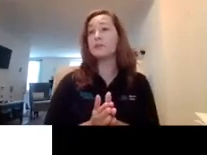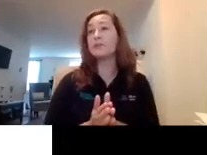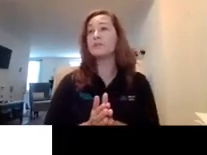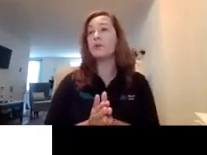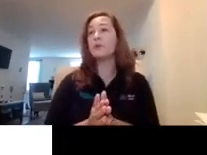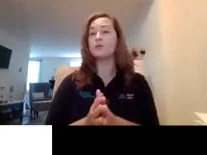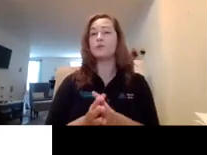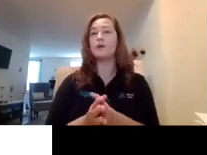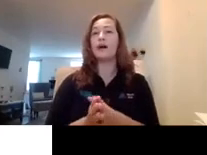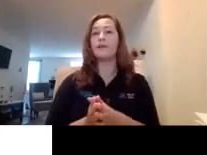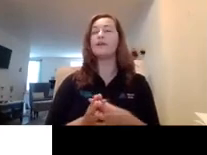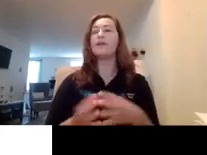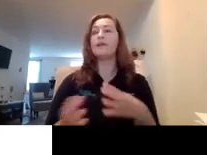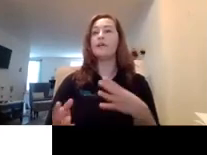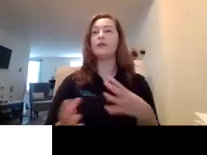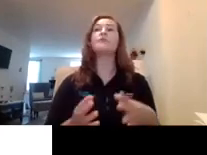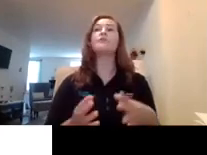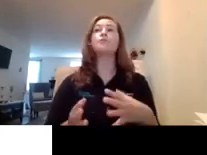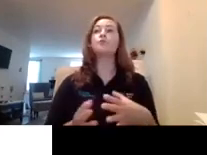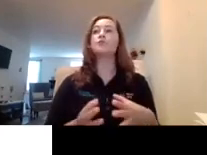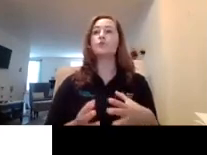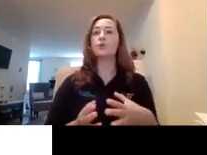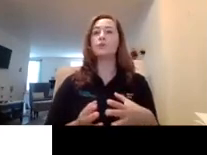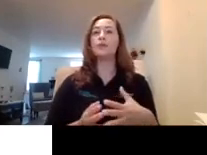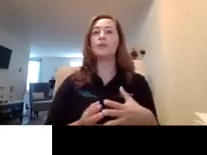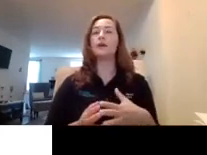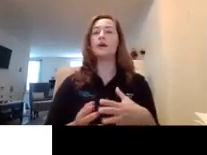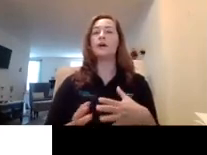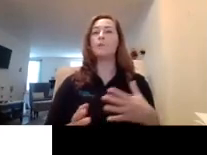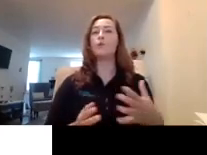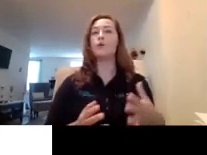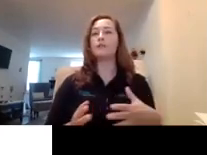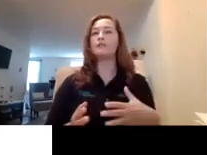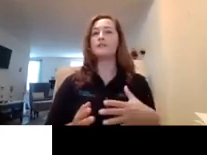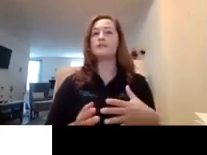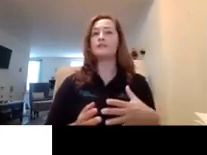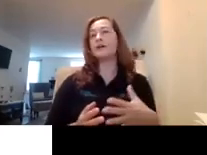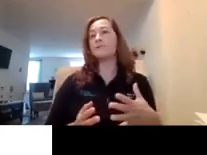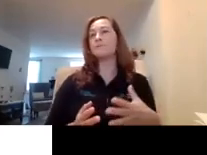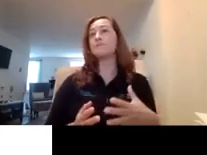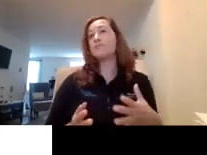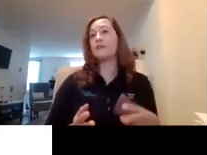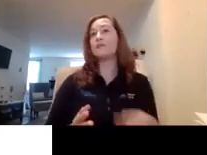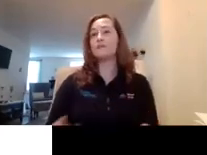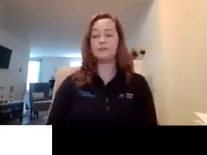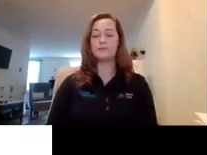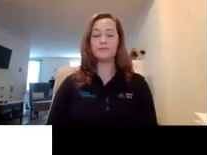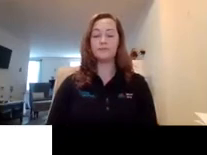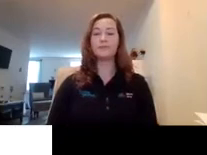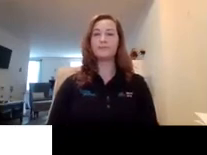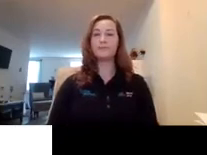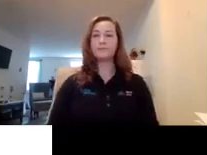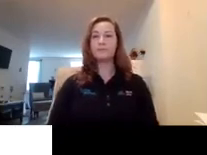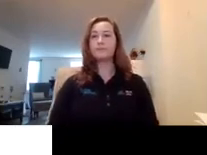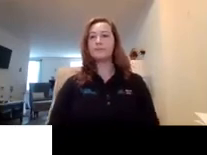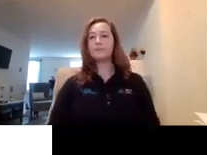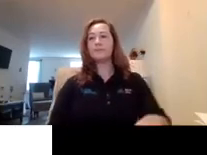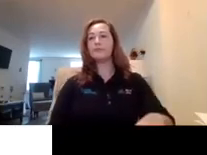interpreter is going to have in order to determine what is safe.